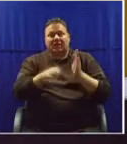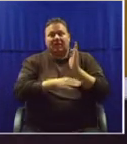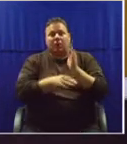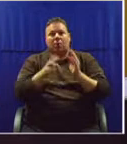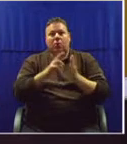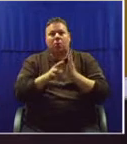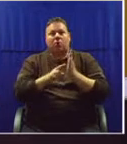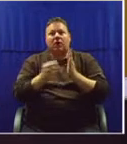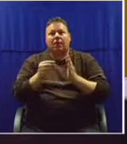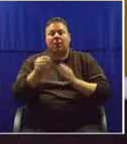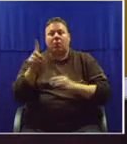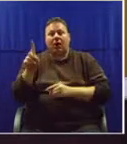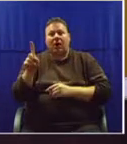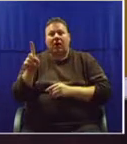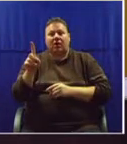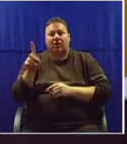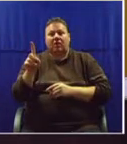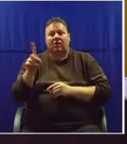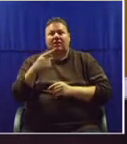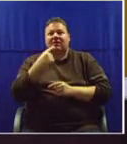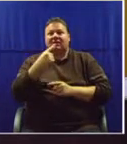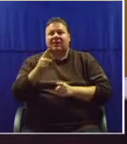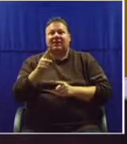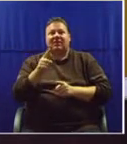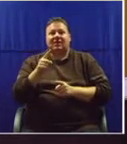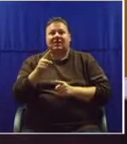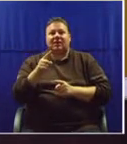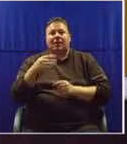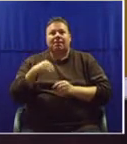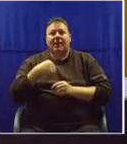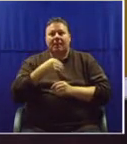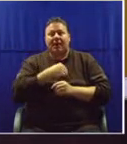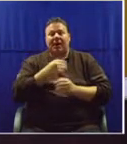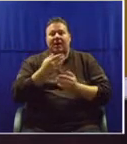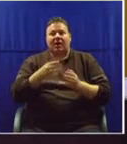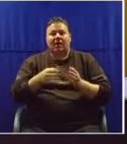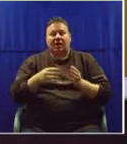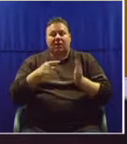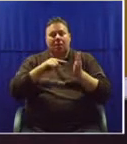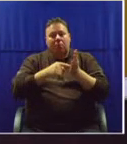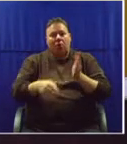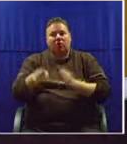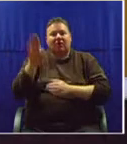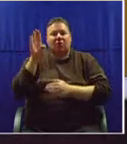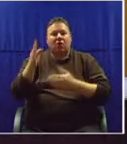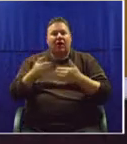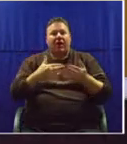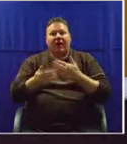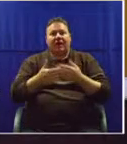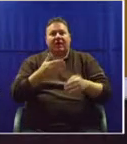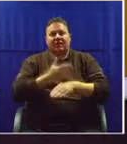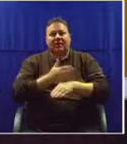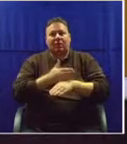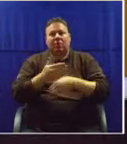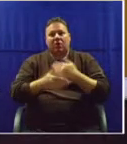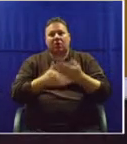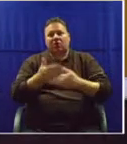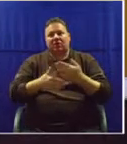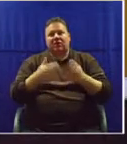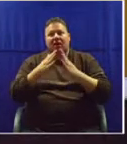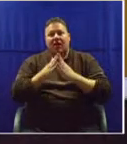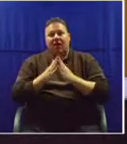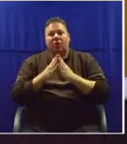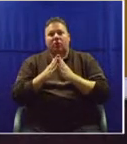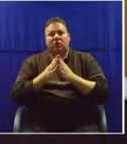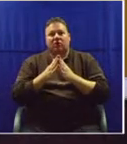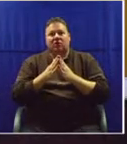one of that actually says, a member may raise a point of order at any time during the proceedings of the House in